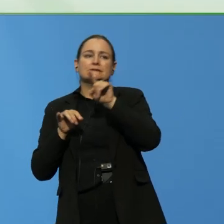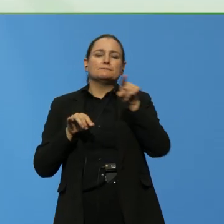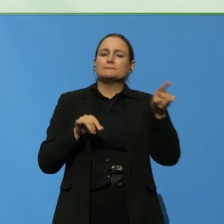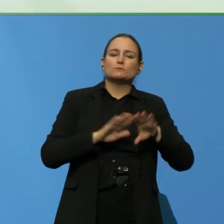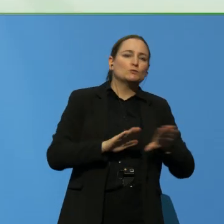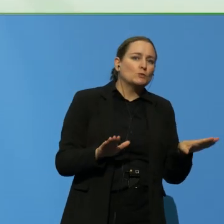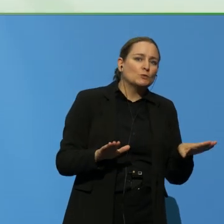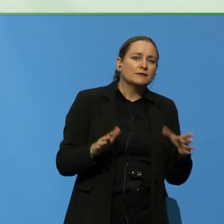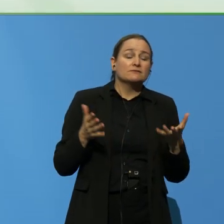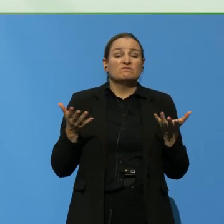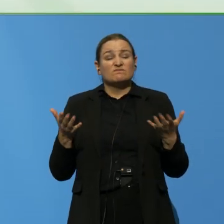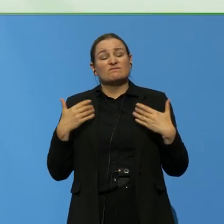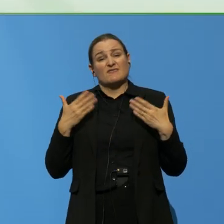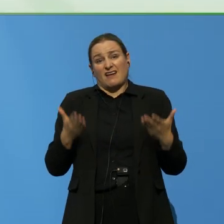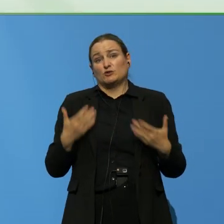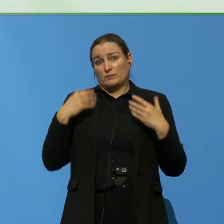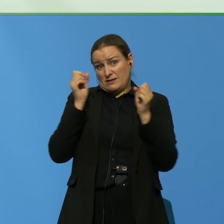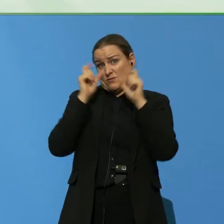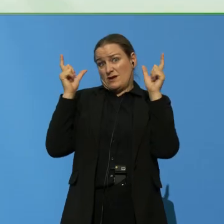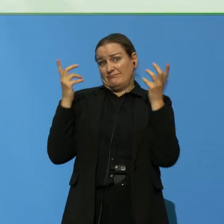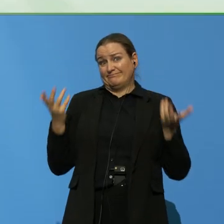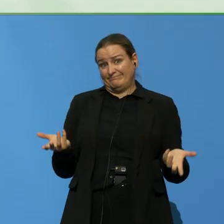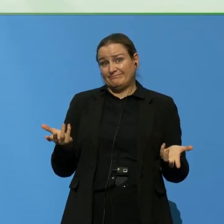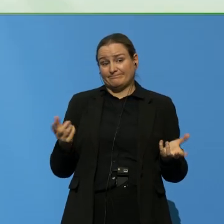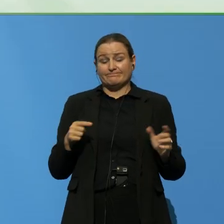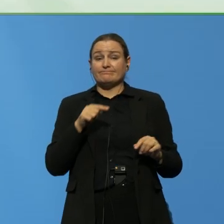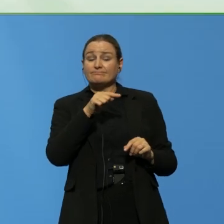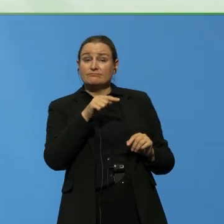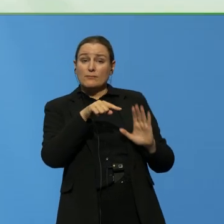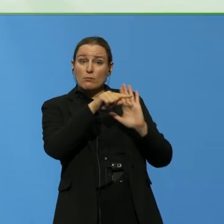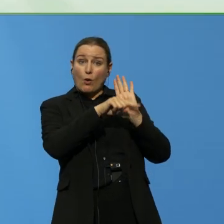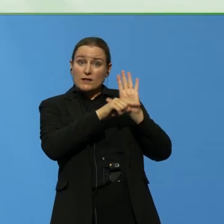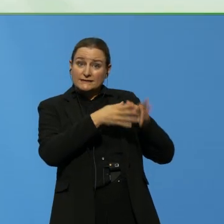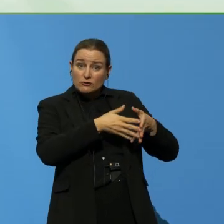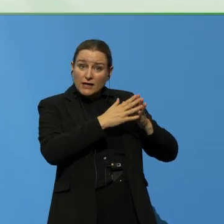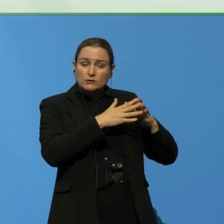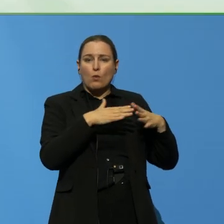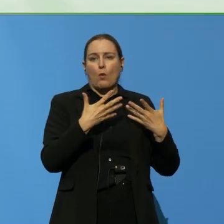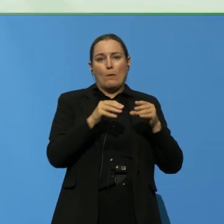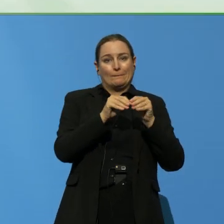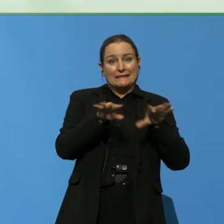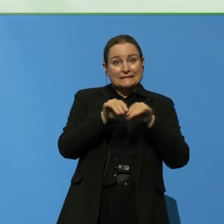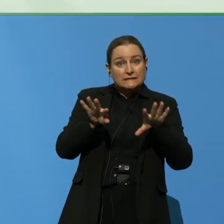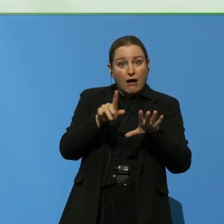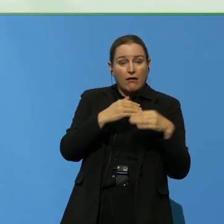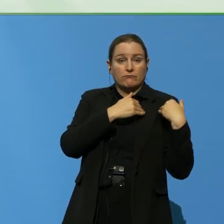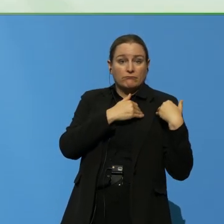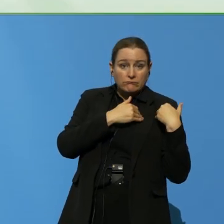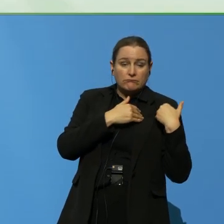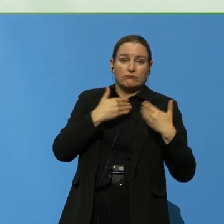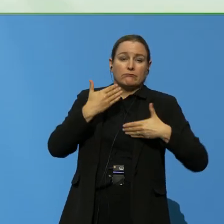about among policy and decision makers, media outlets, but as well those who create digital